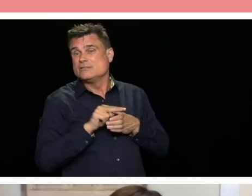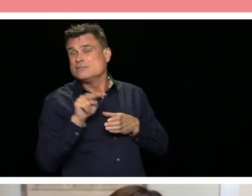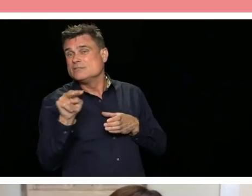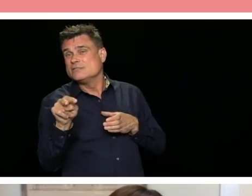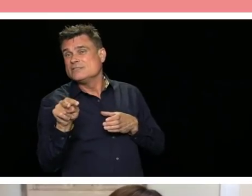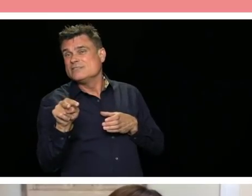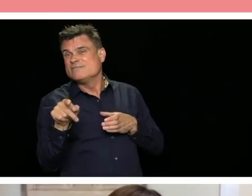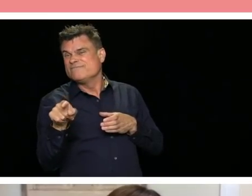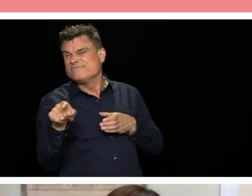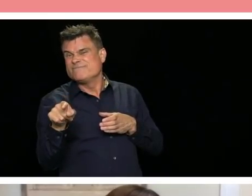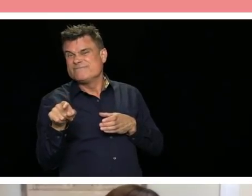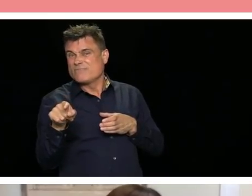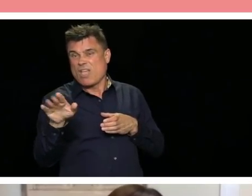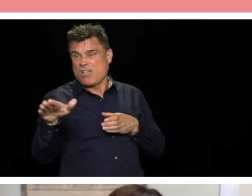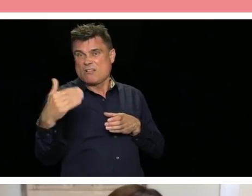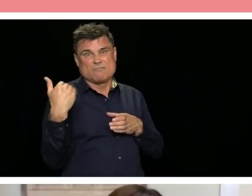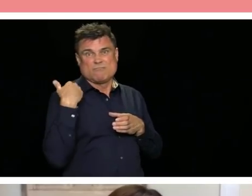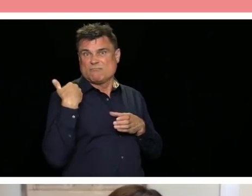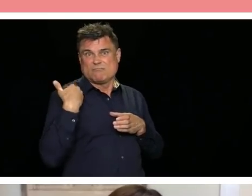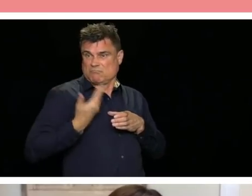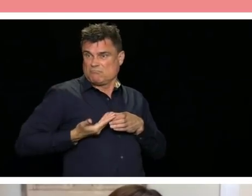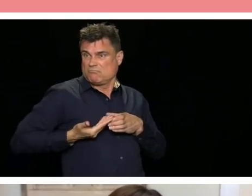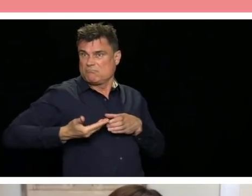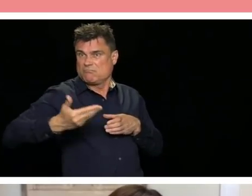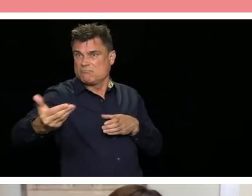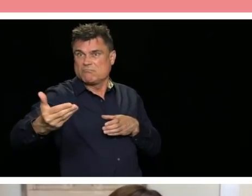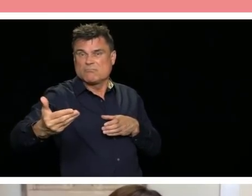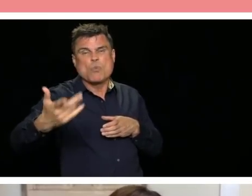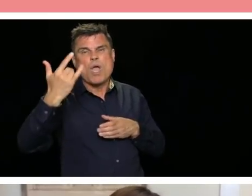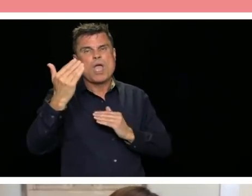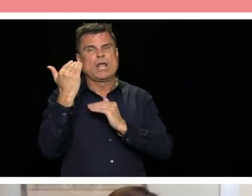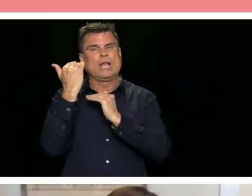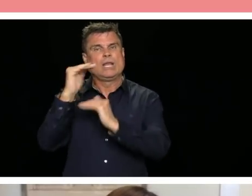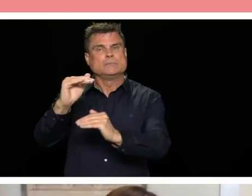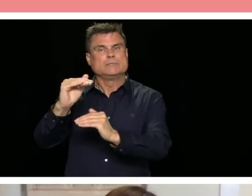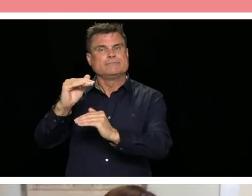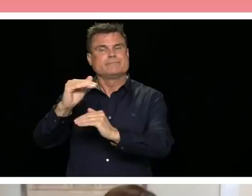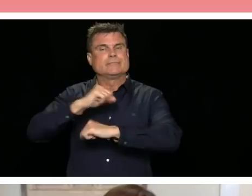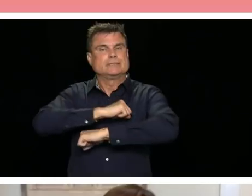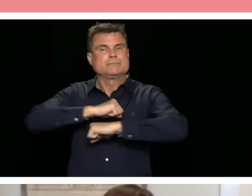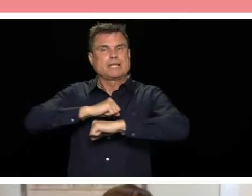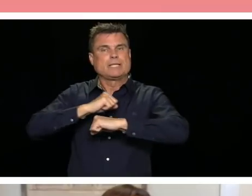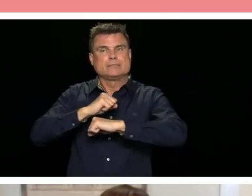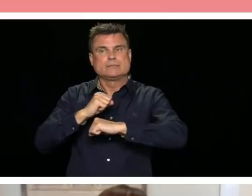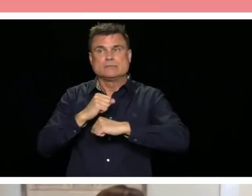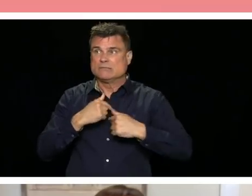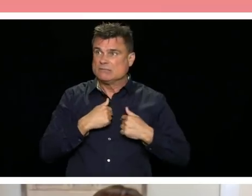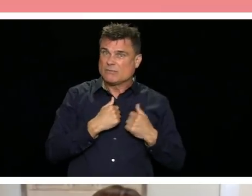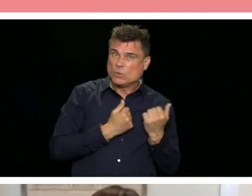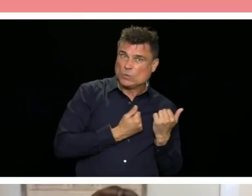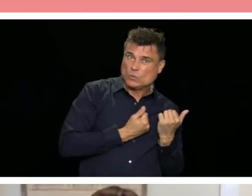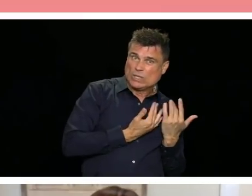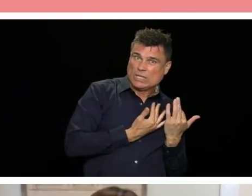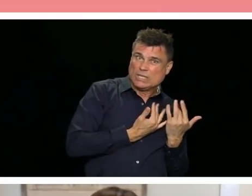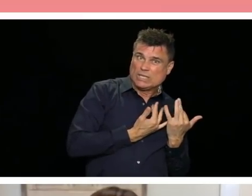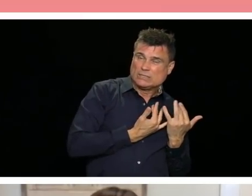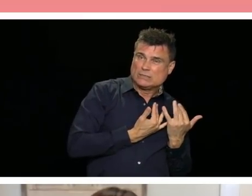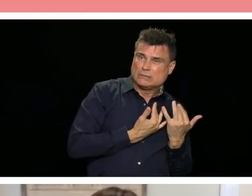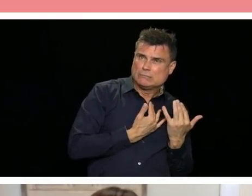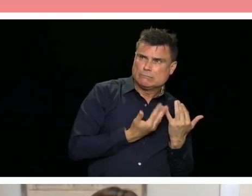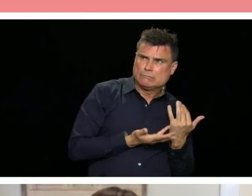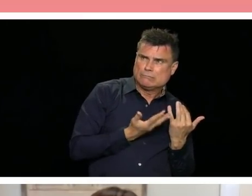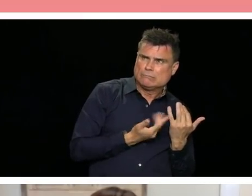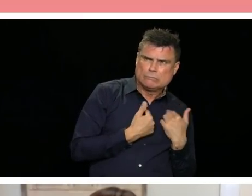and have not provided a restart plan for the near future? This leaves families without care and unable